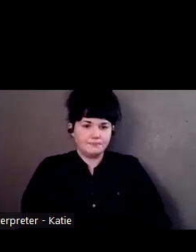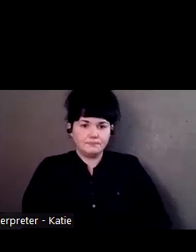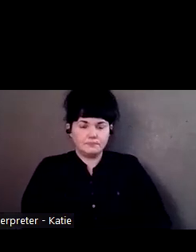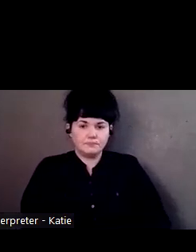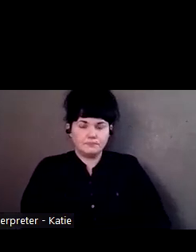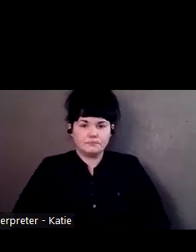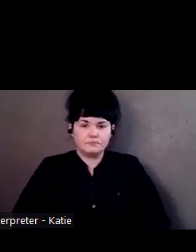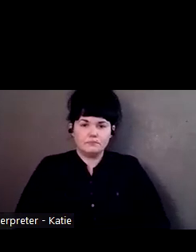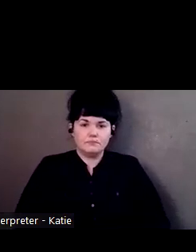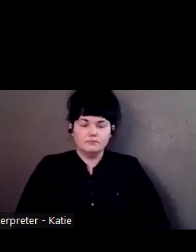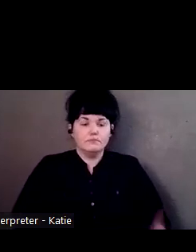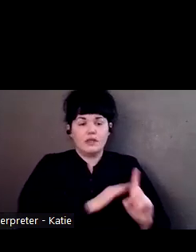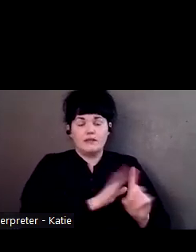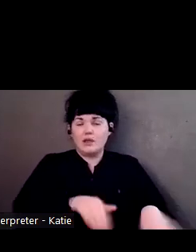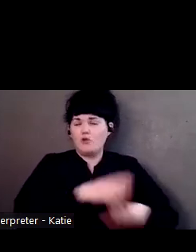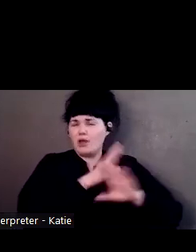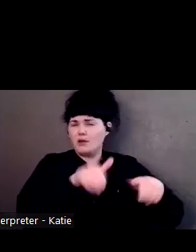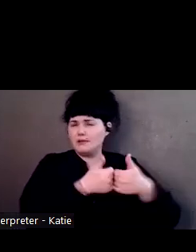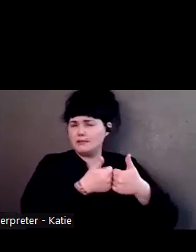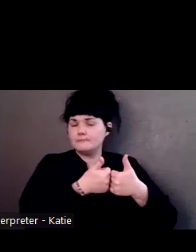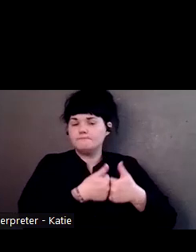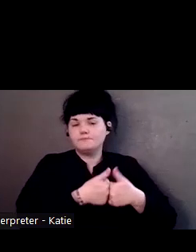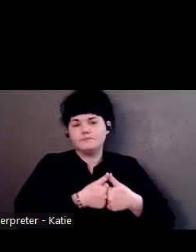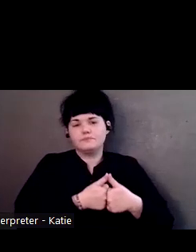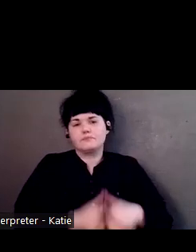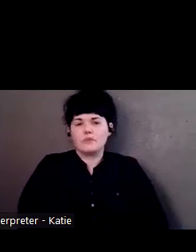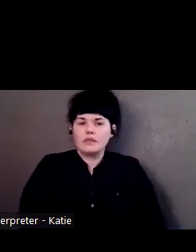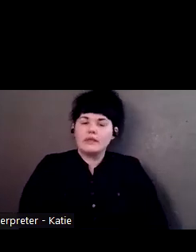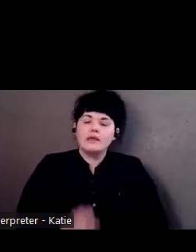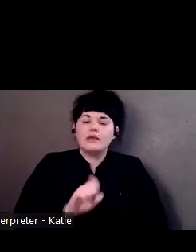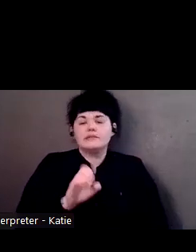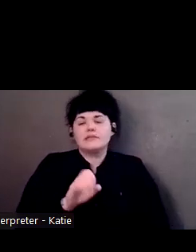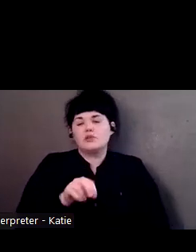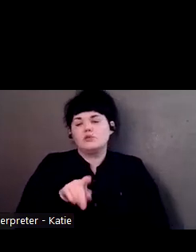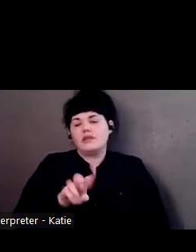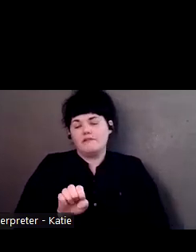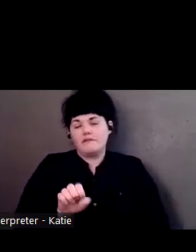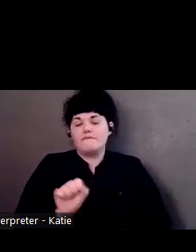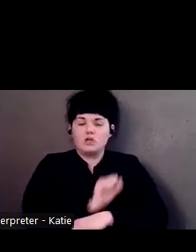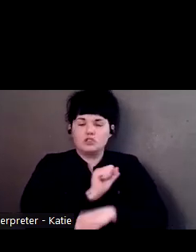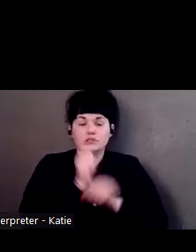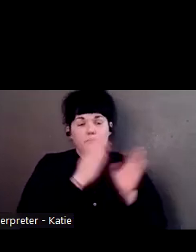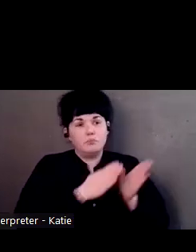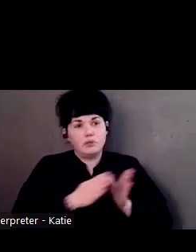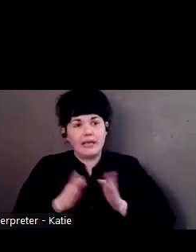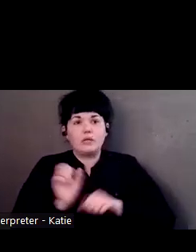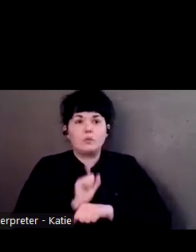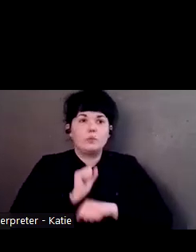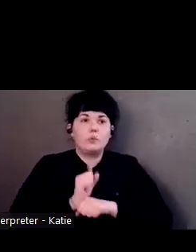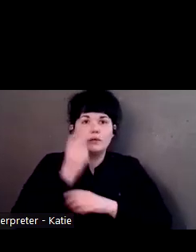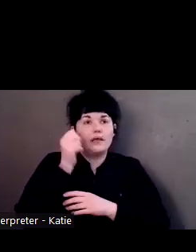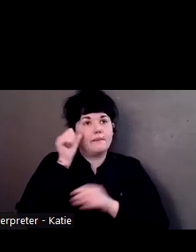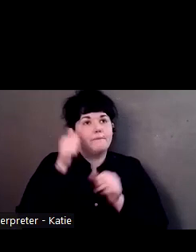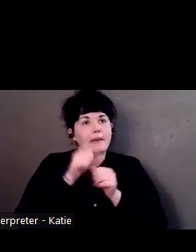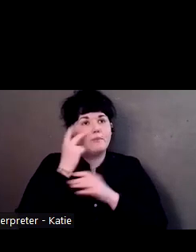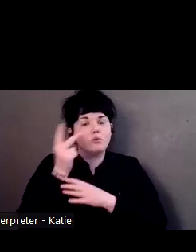The barriers that this individual had included executive functions, planning, working memory, and executing, organization